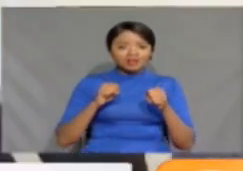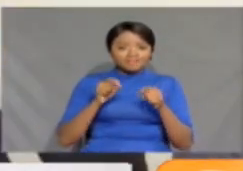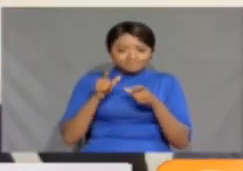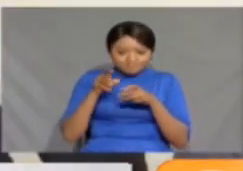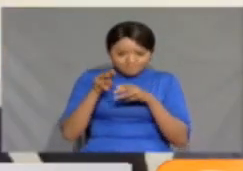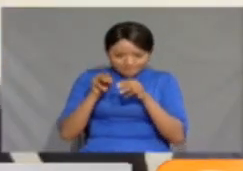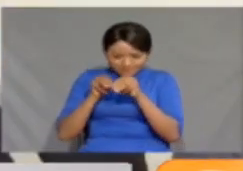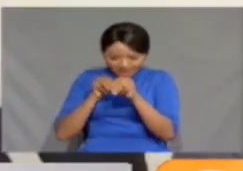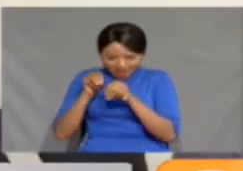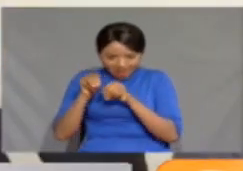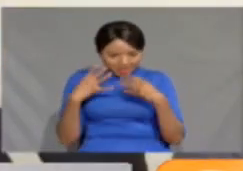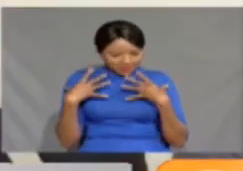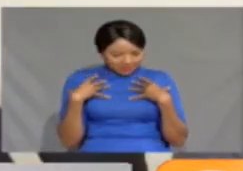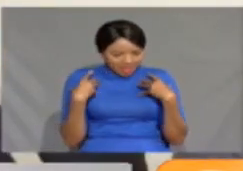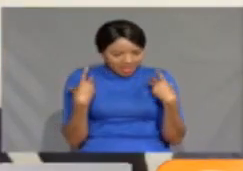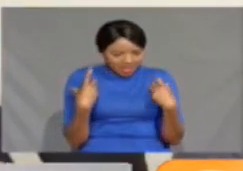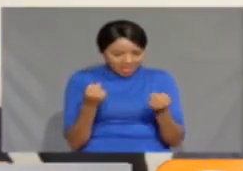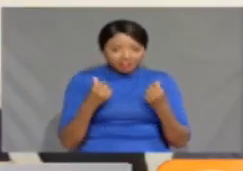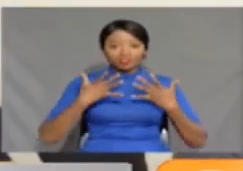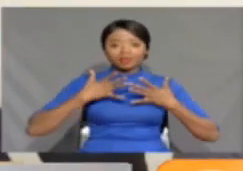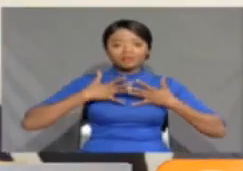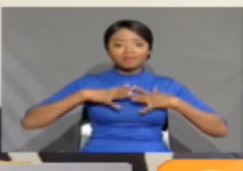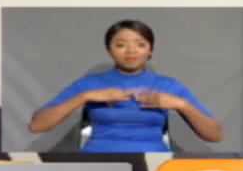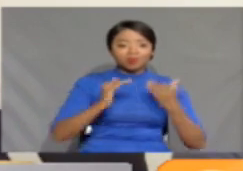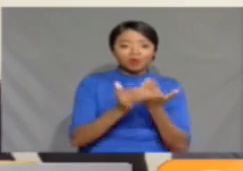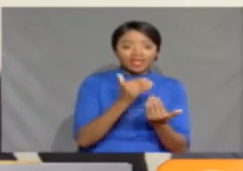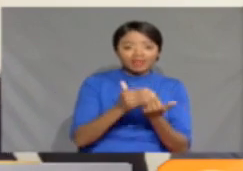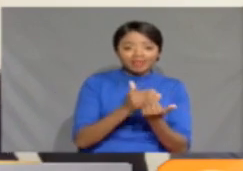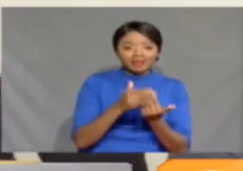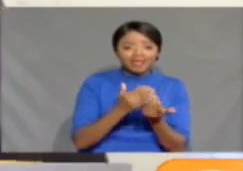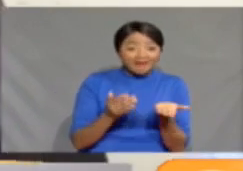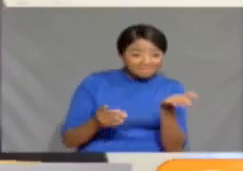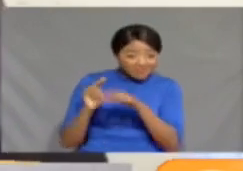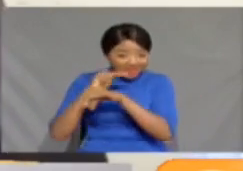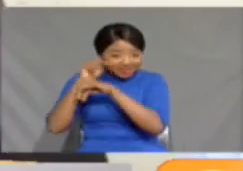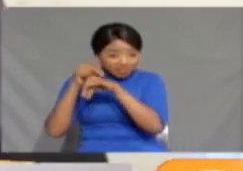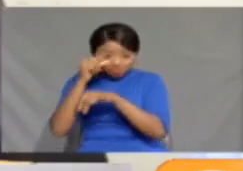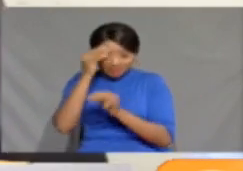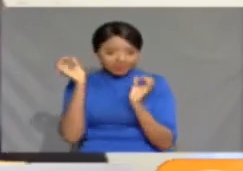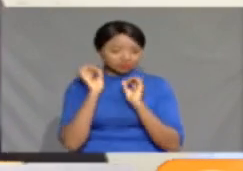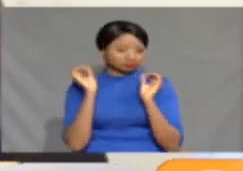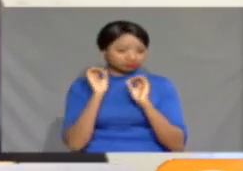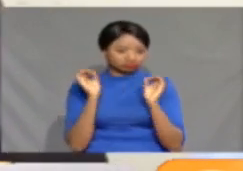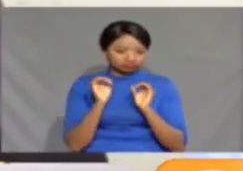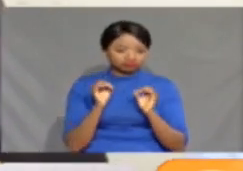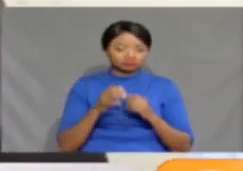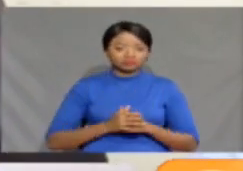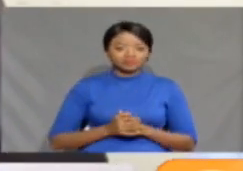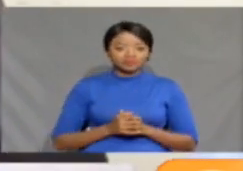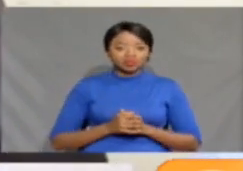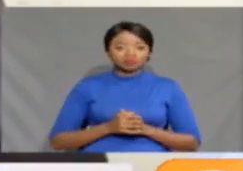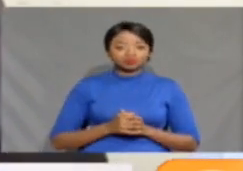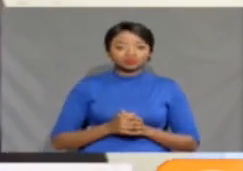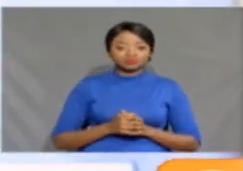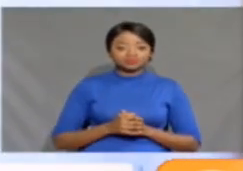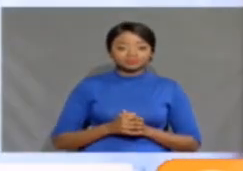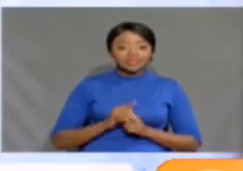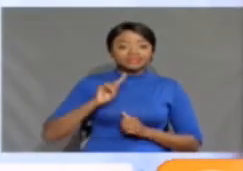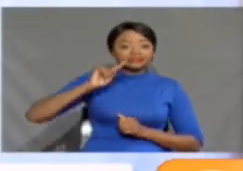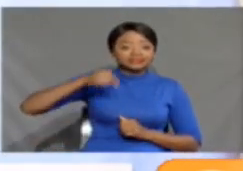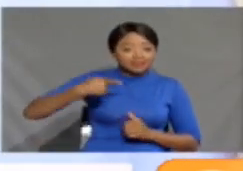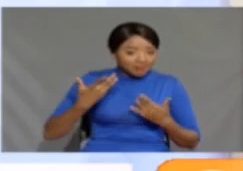manage the health human resource without returning health back to the national government. We have therefore demanded as